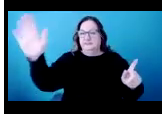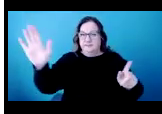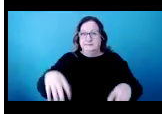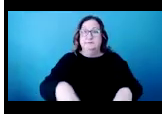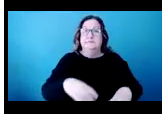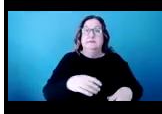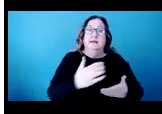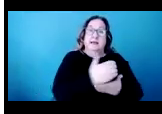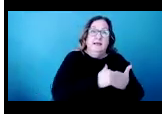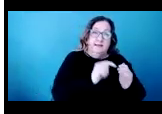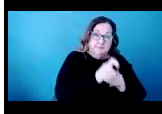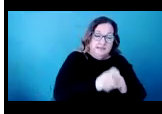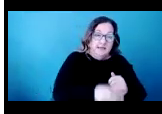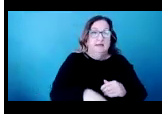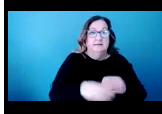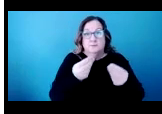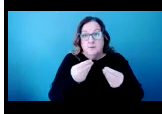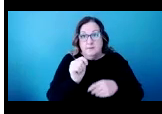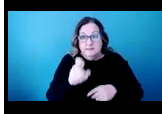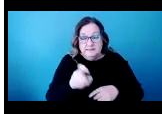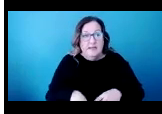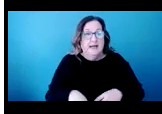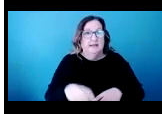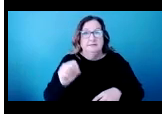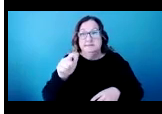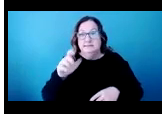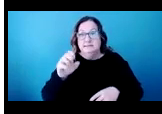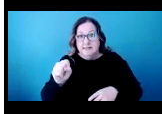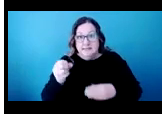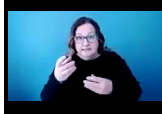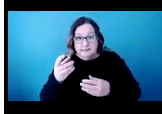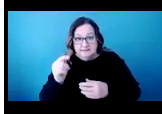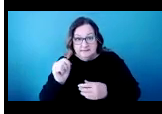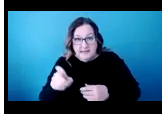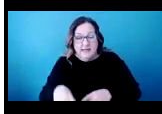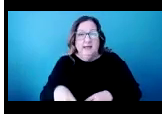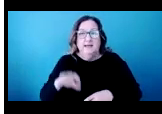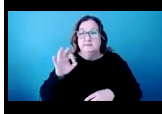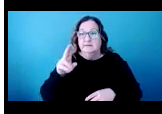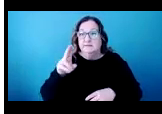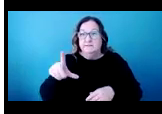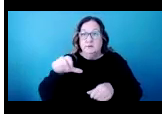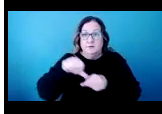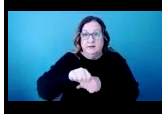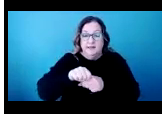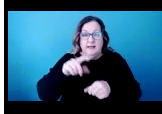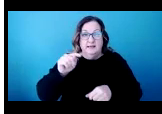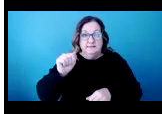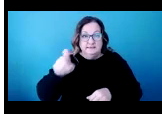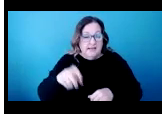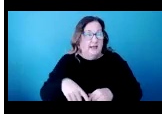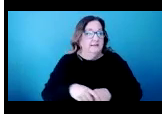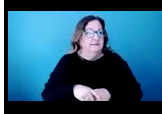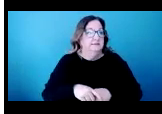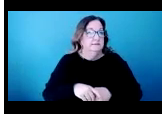from property tax, the sales and use tax, fuel taxes. So when you fill up gas for